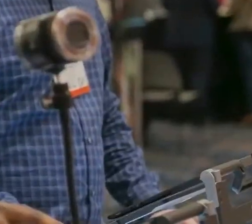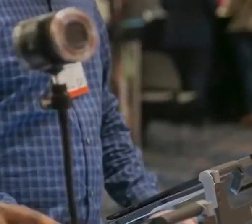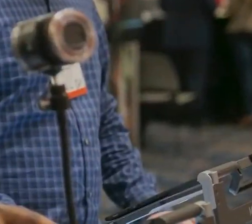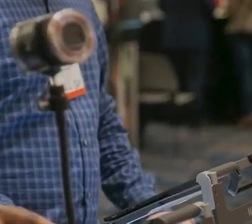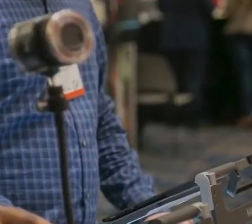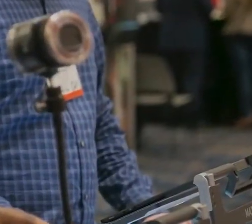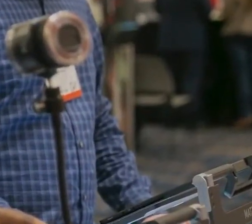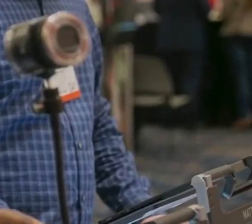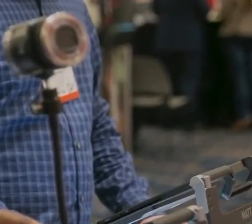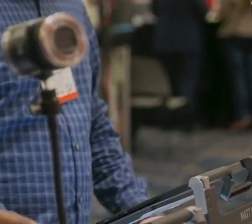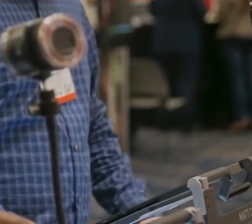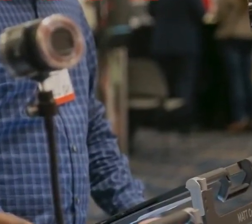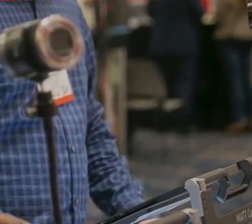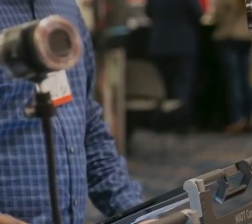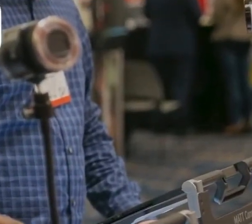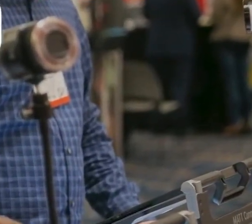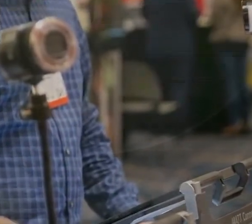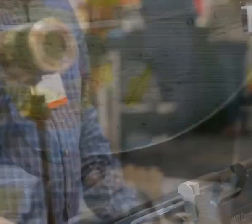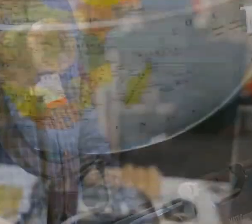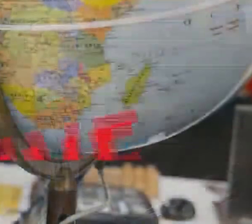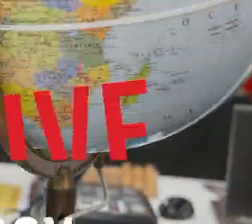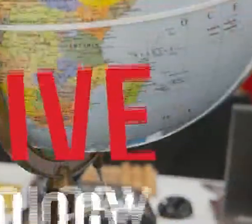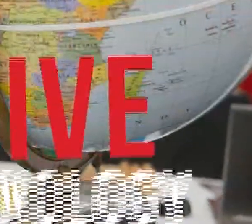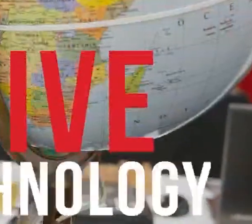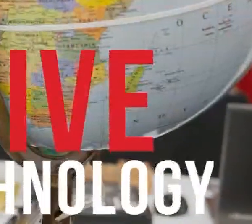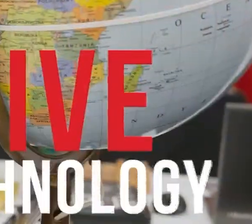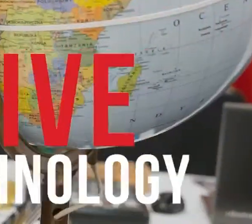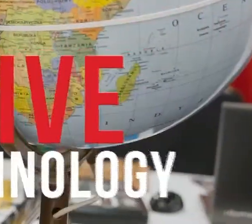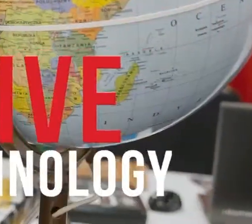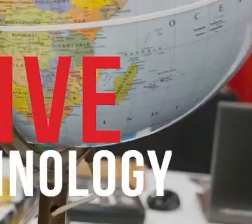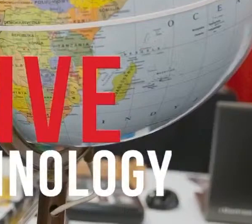Showcasing the latest in accessibility and assistive technology.